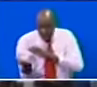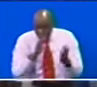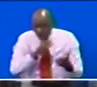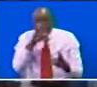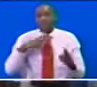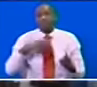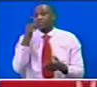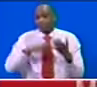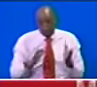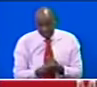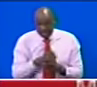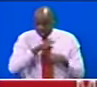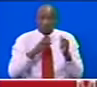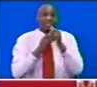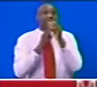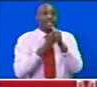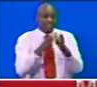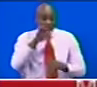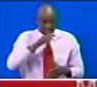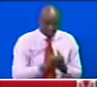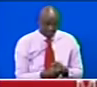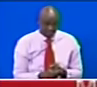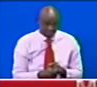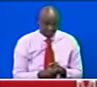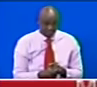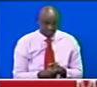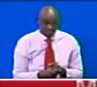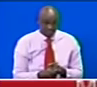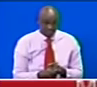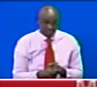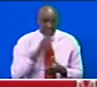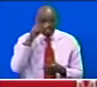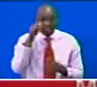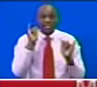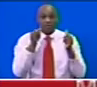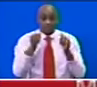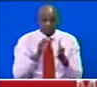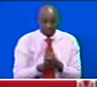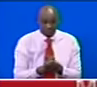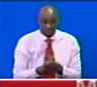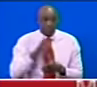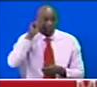political landscape will shape up. Francis Ontomwa, KTN News,